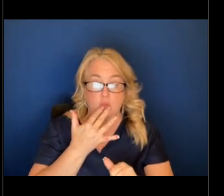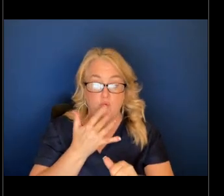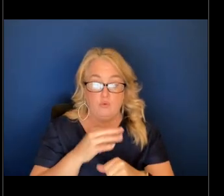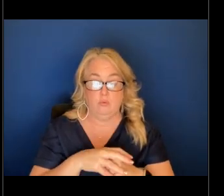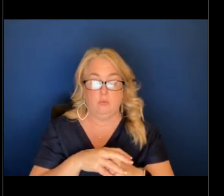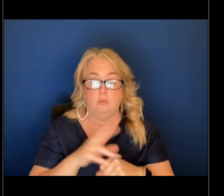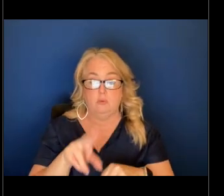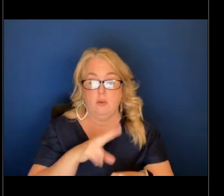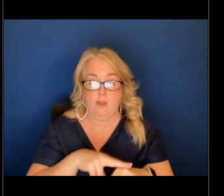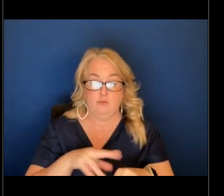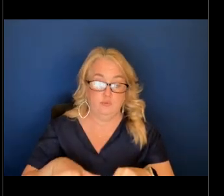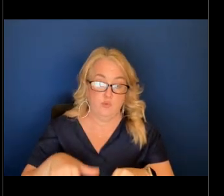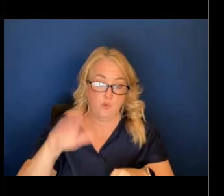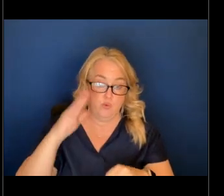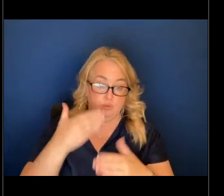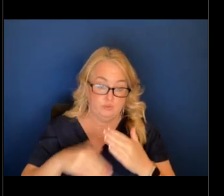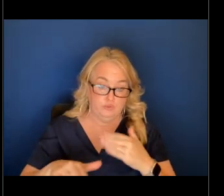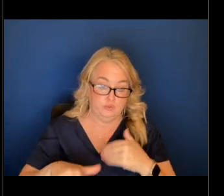national origin,